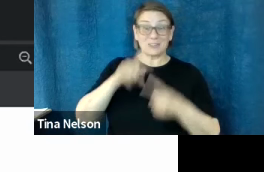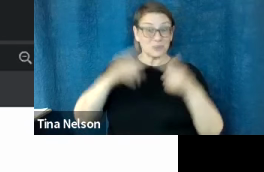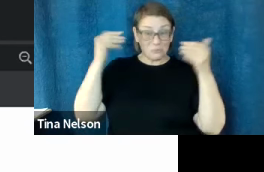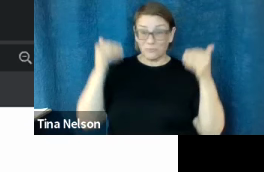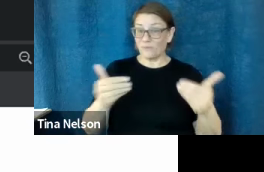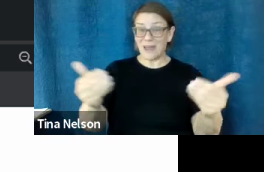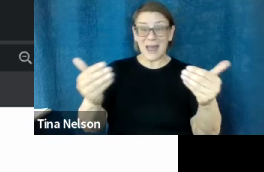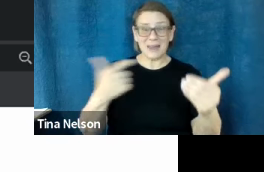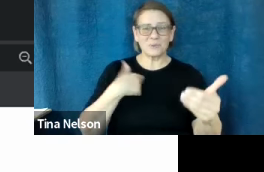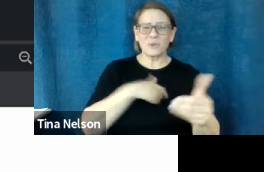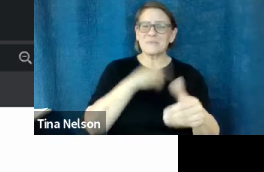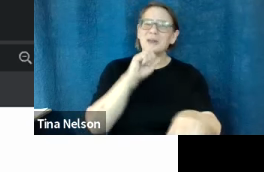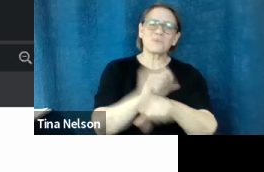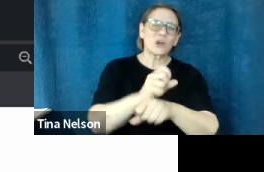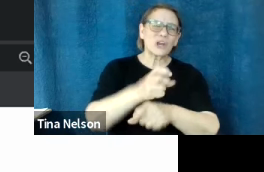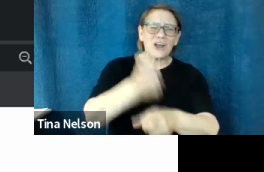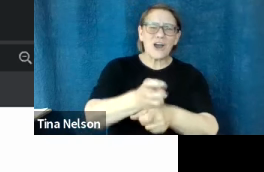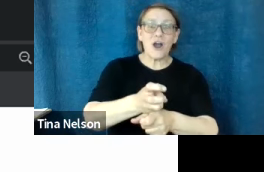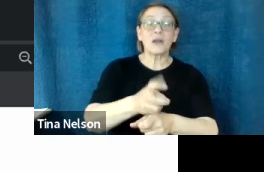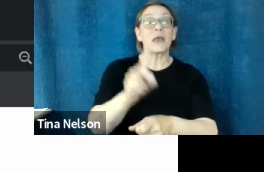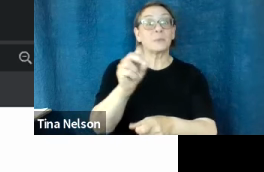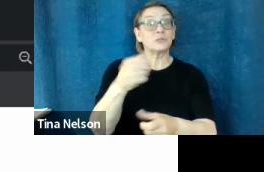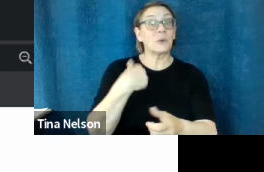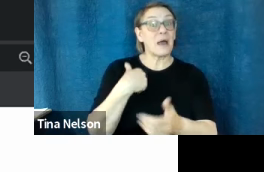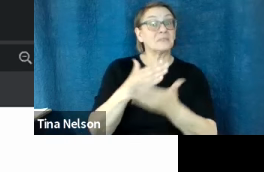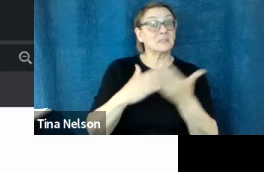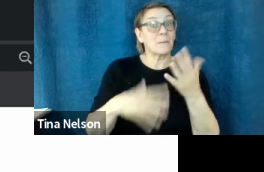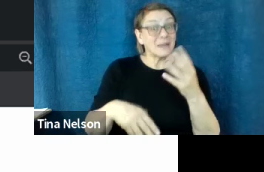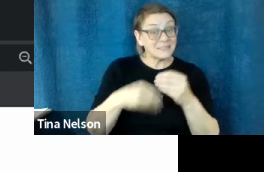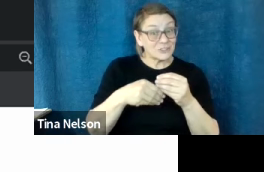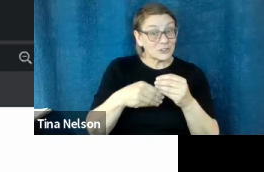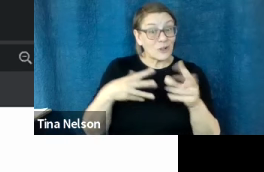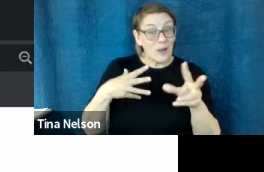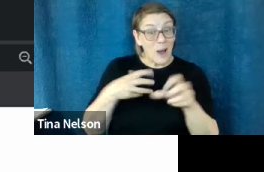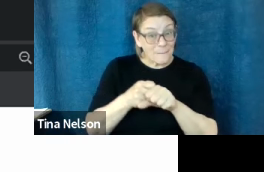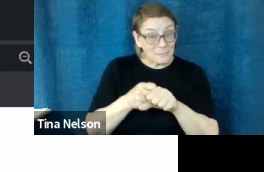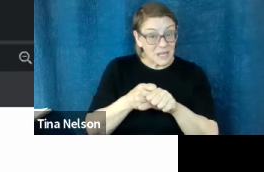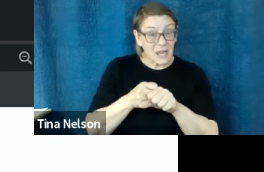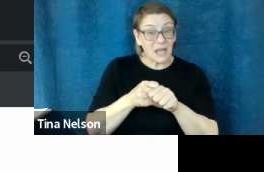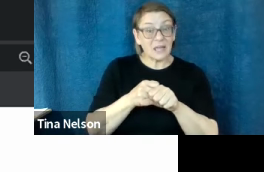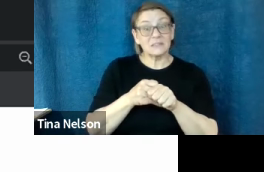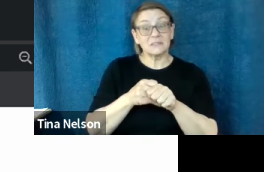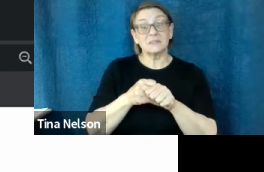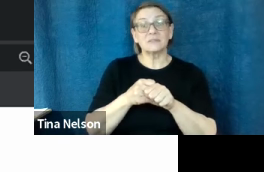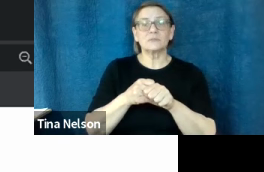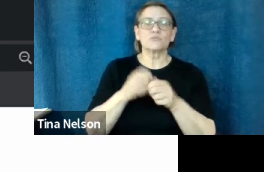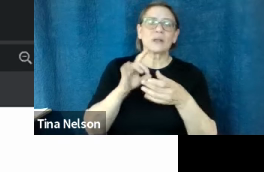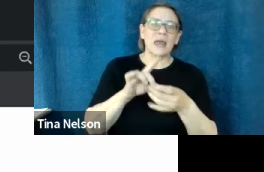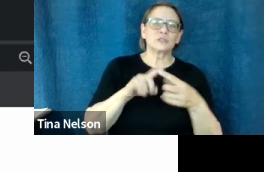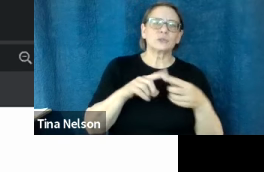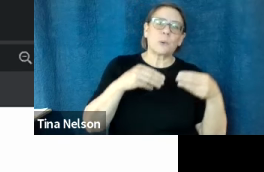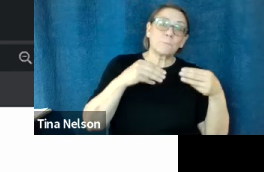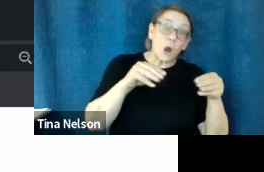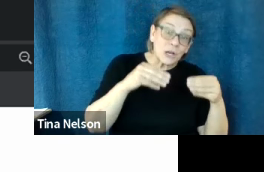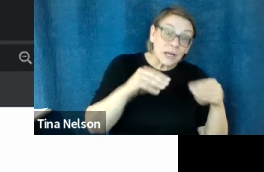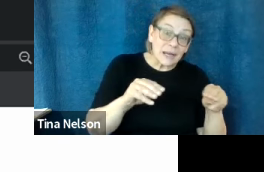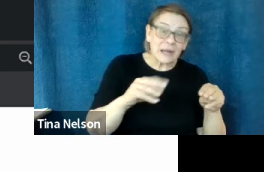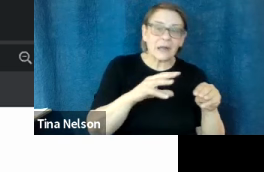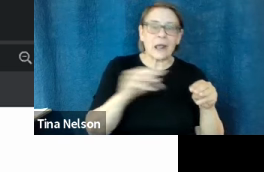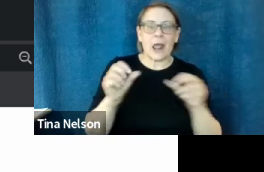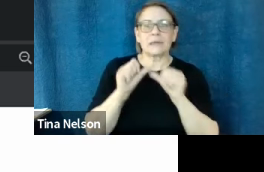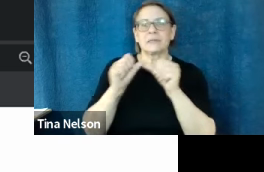We've been working very hard. And we do have some additional updates in terms of marketing, as well